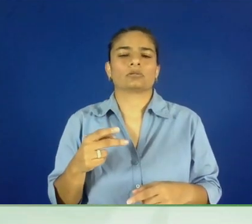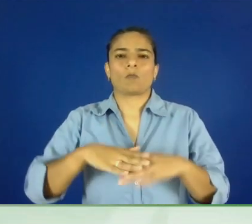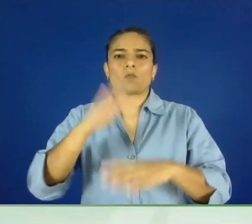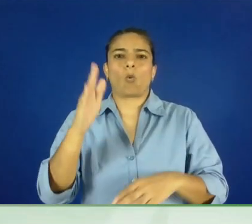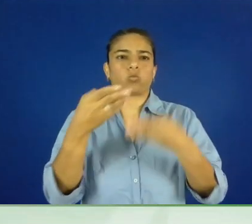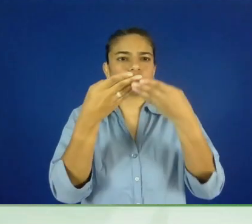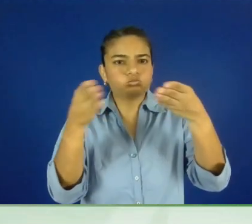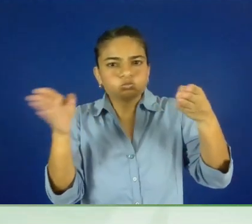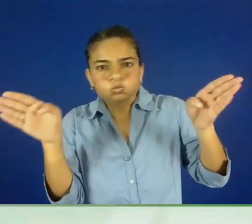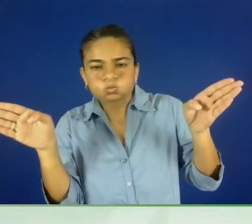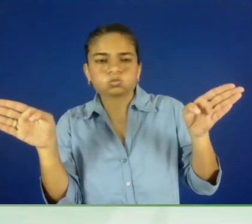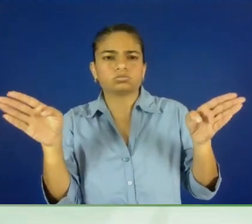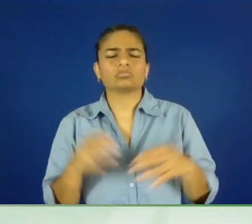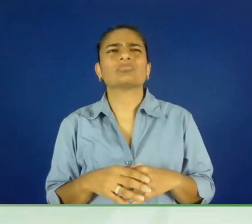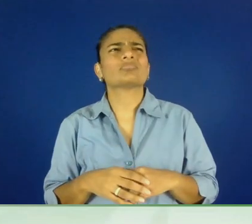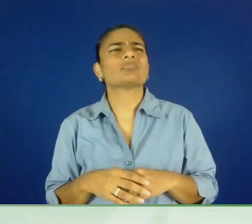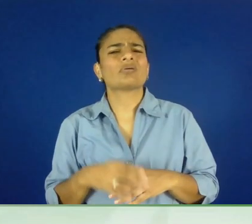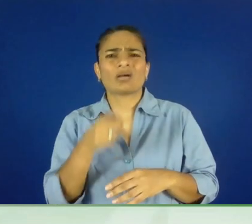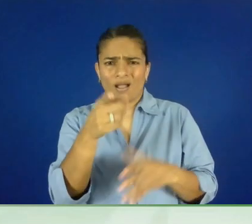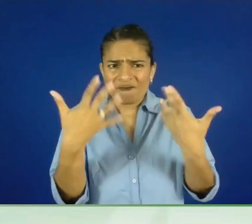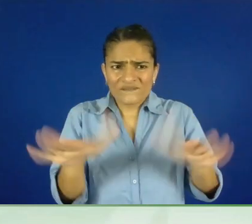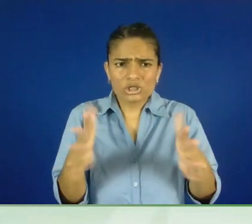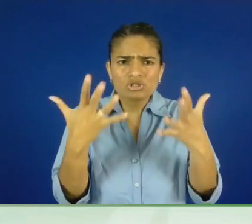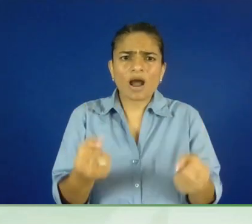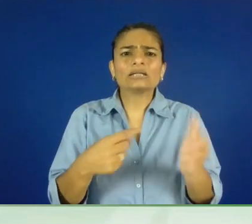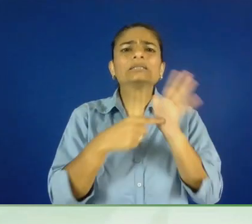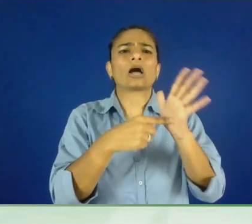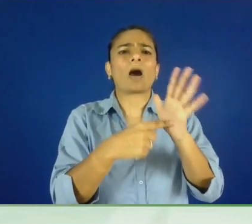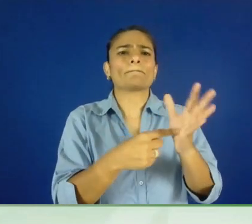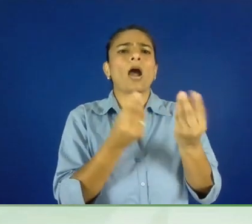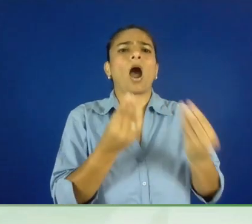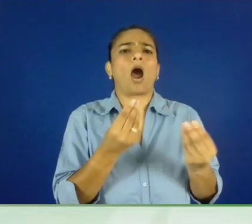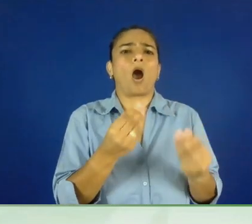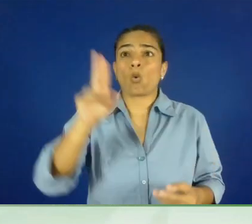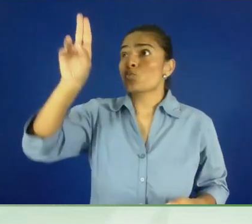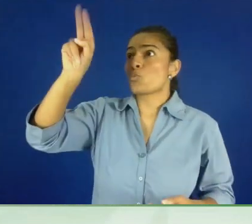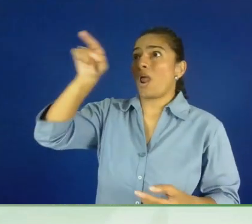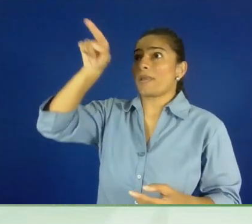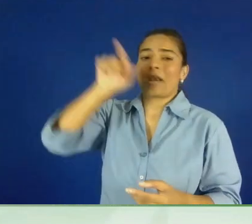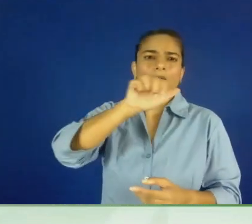is being used to unlock the potential of employees with disabilities?